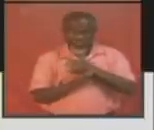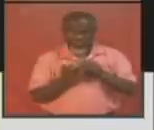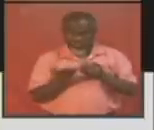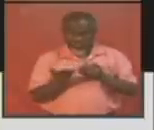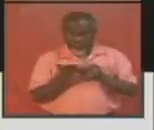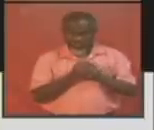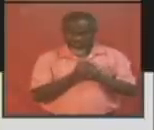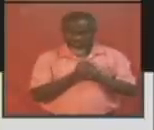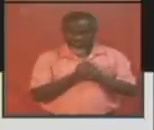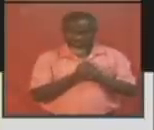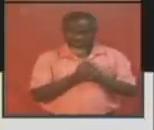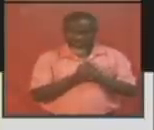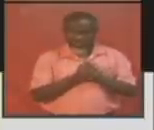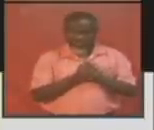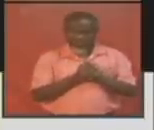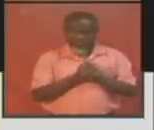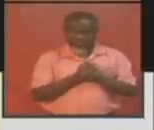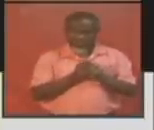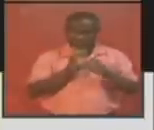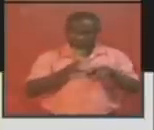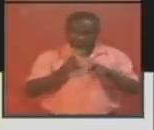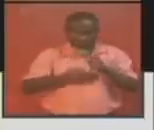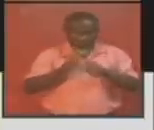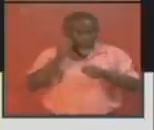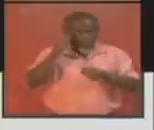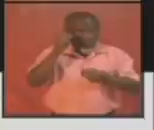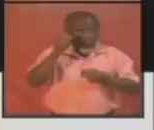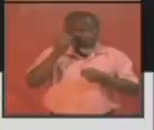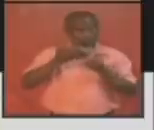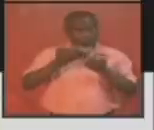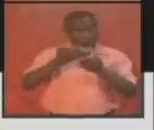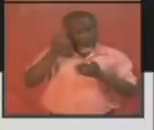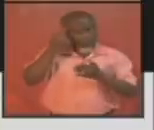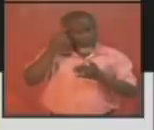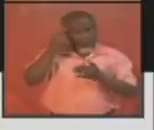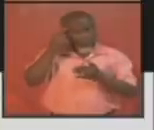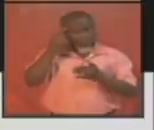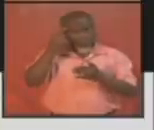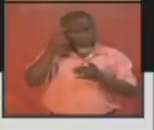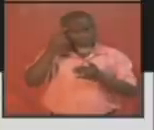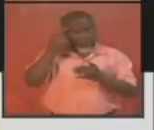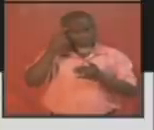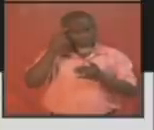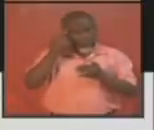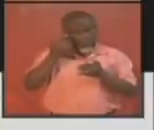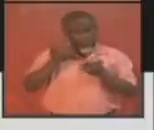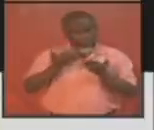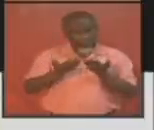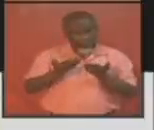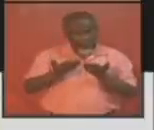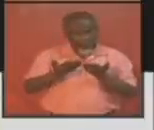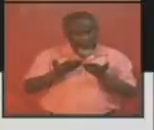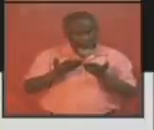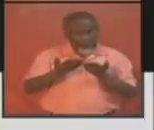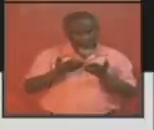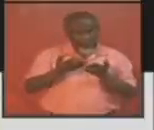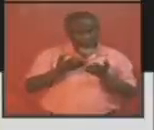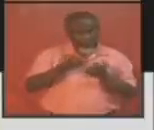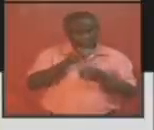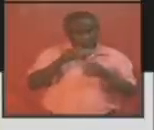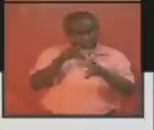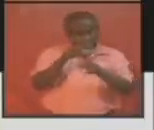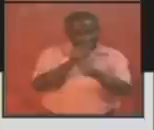be considering paying it forward, so to speak, when we receive more vaccines, perhaps maybe donating back to Barbados